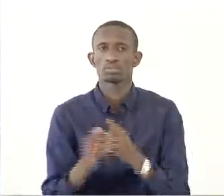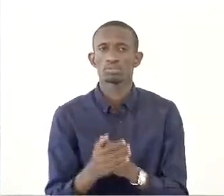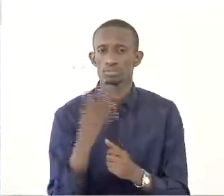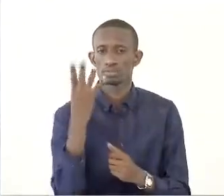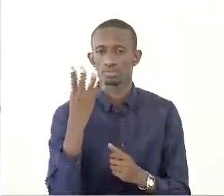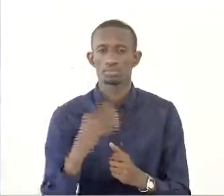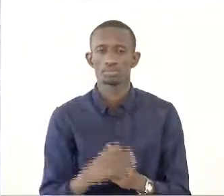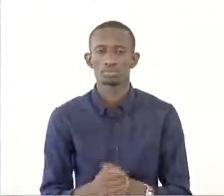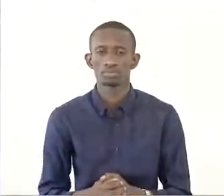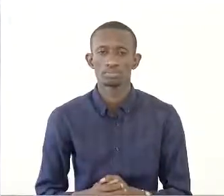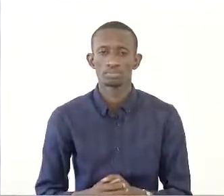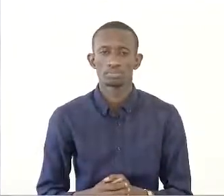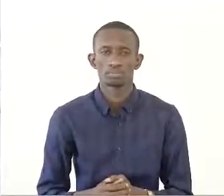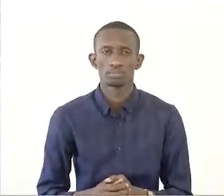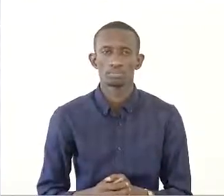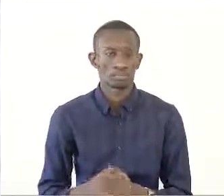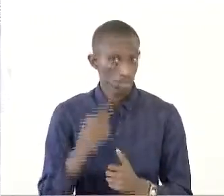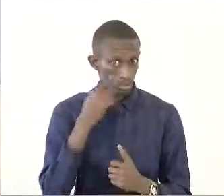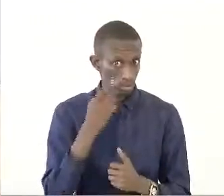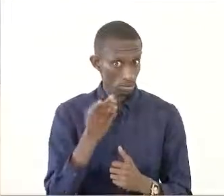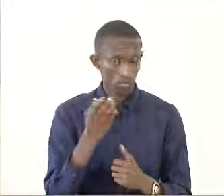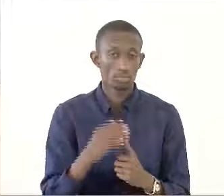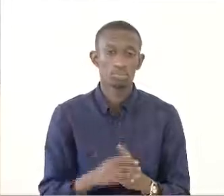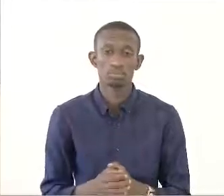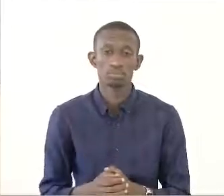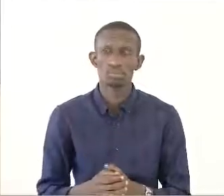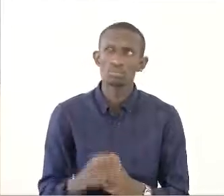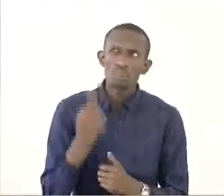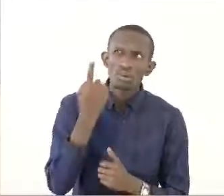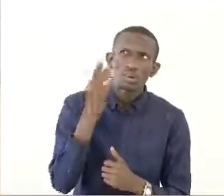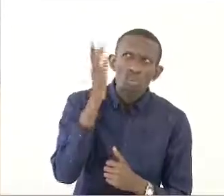4. And as you can see, here we have 1.